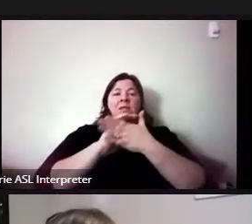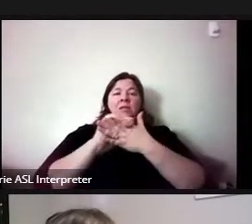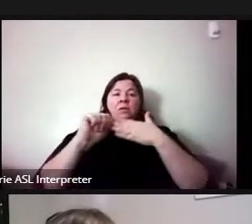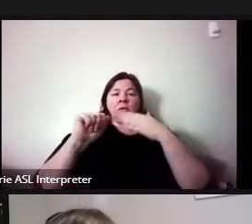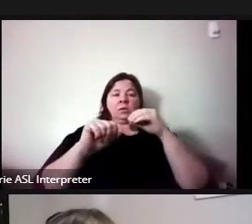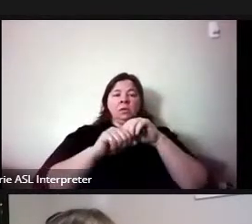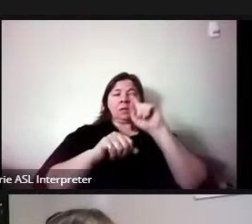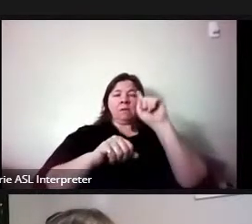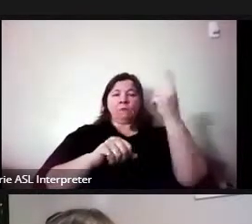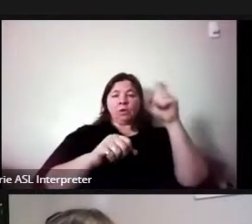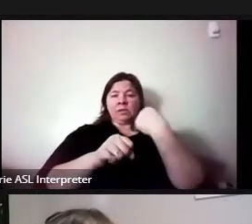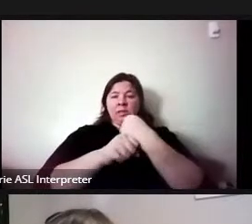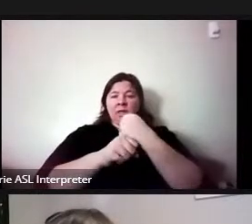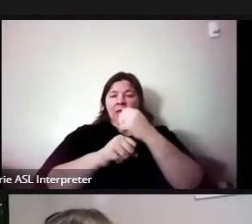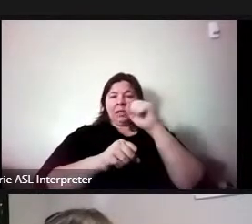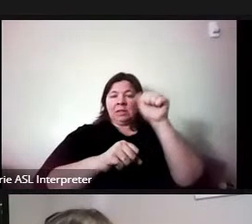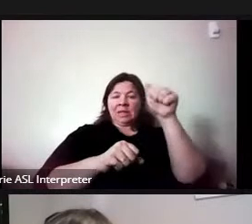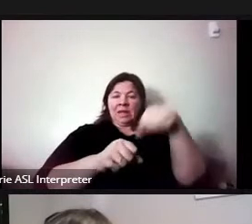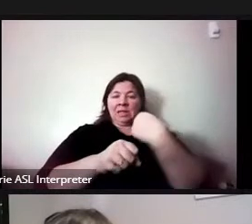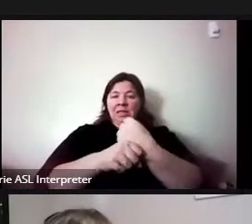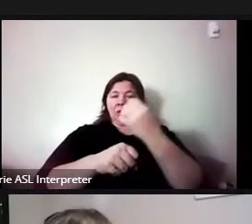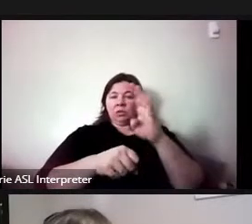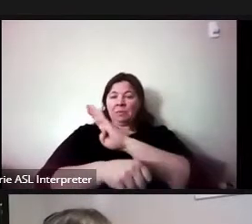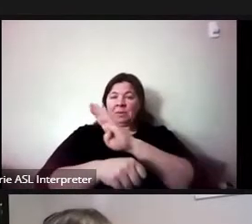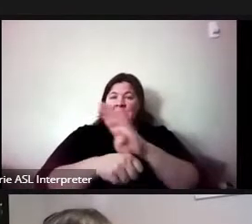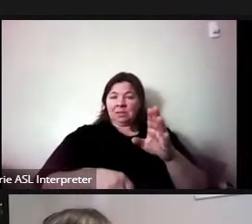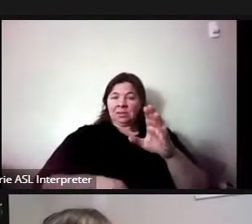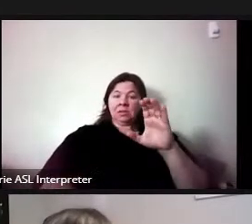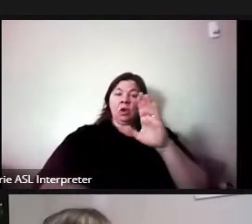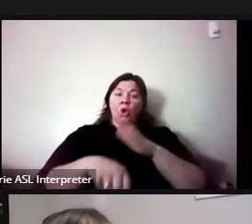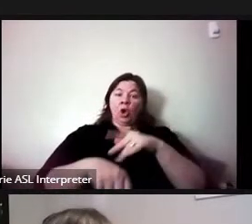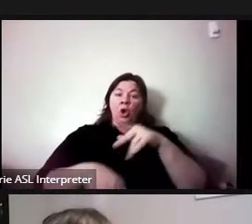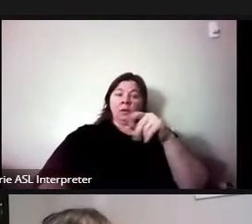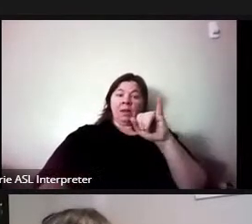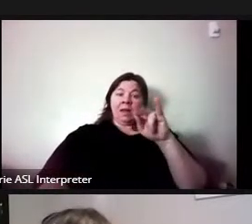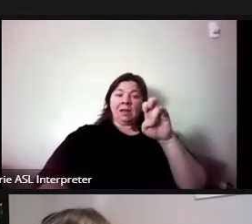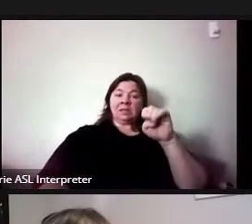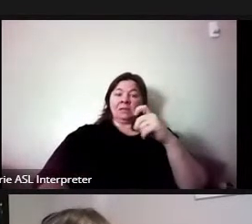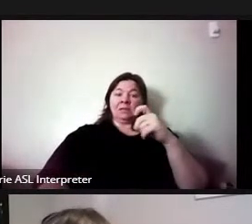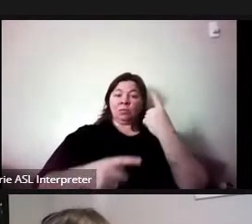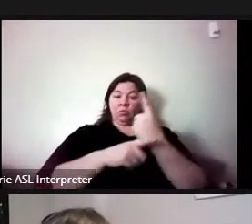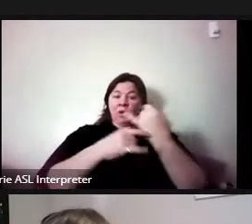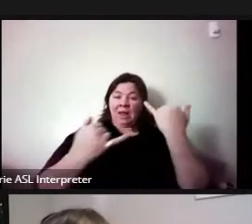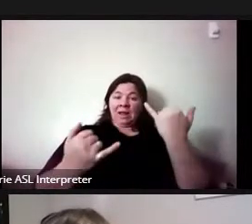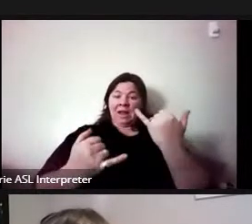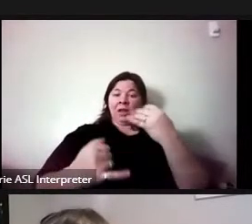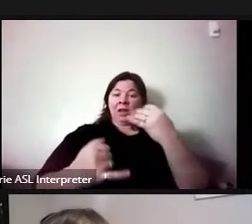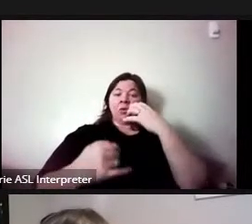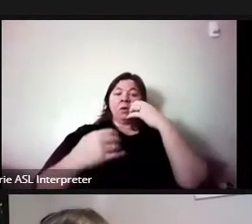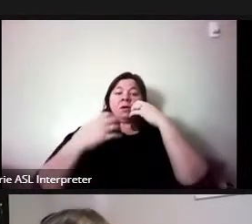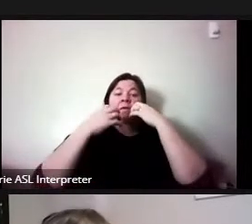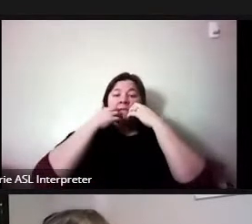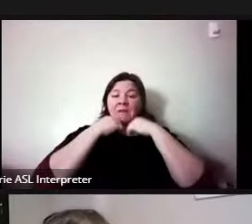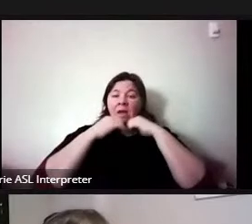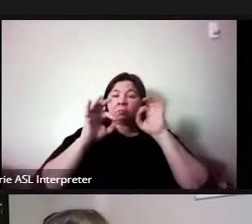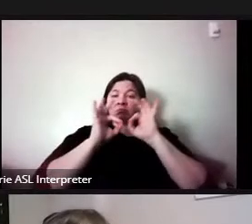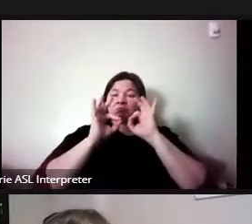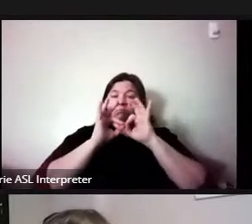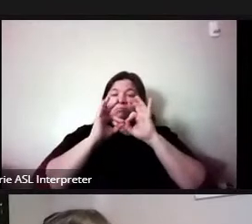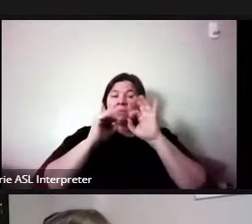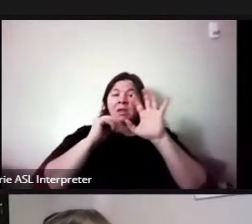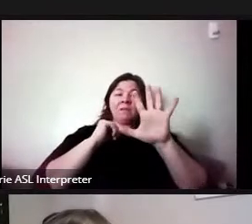first 10 years of business. Now, Onpassive is currently valued and just keeps increasing its value at